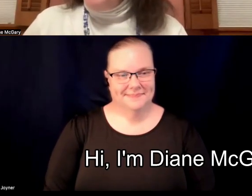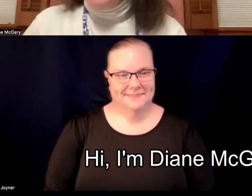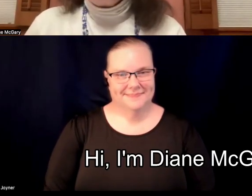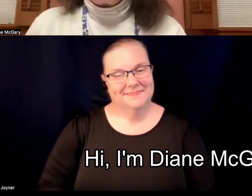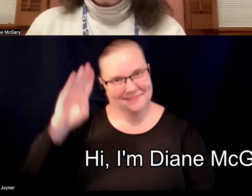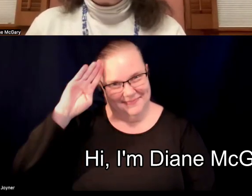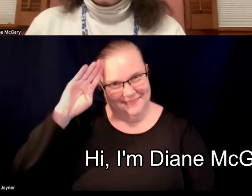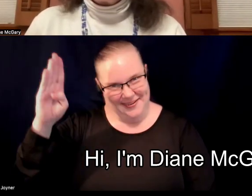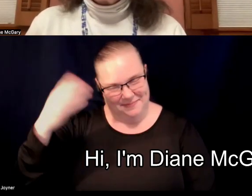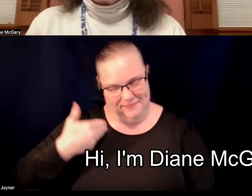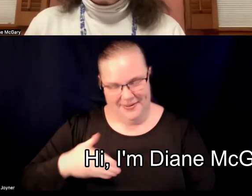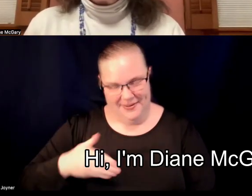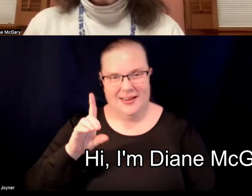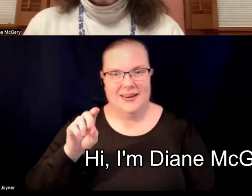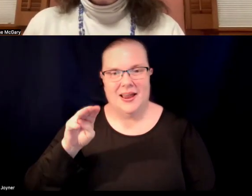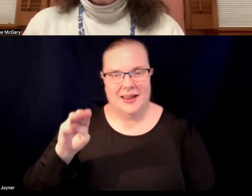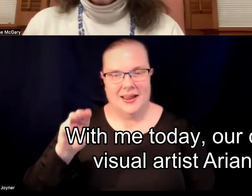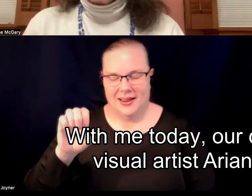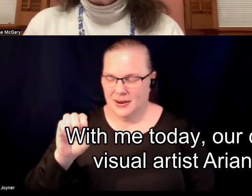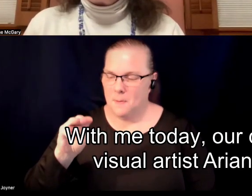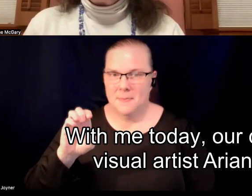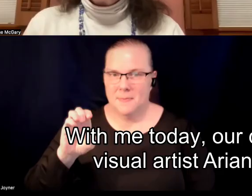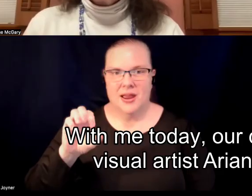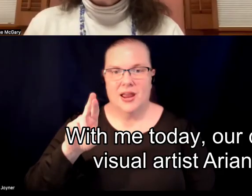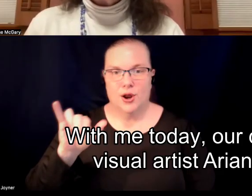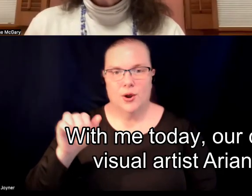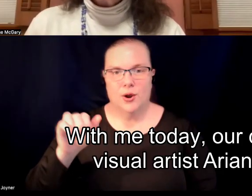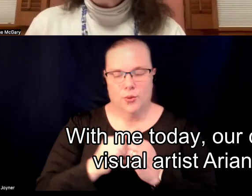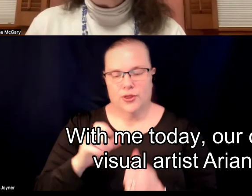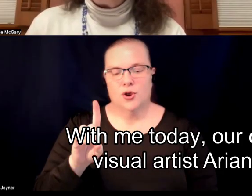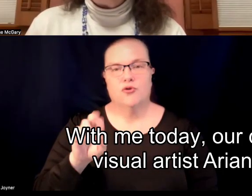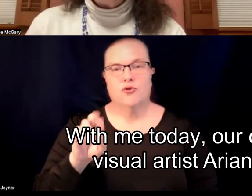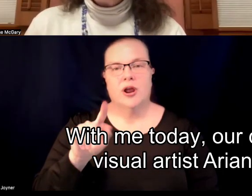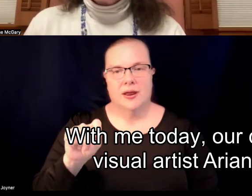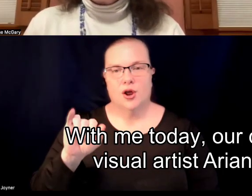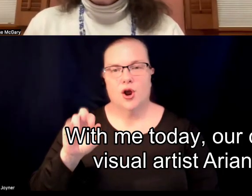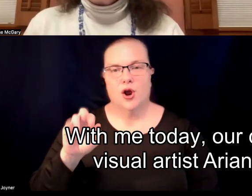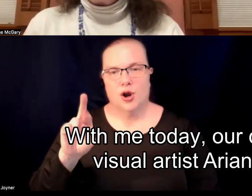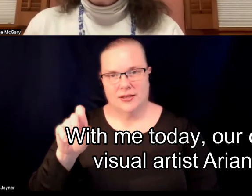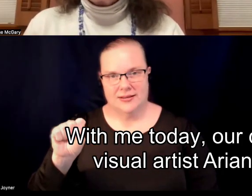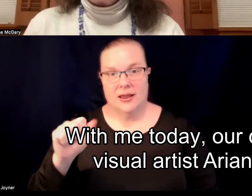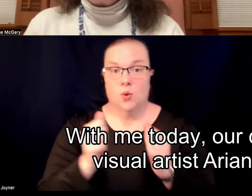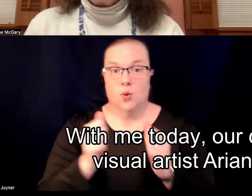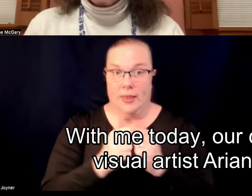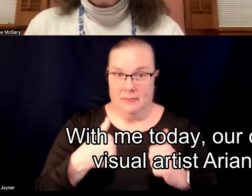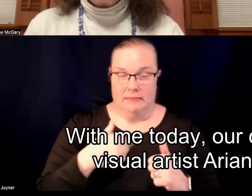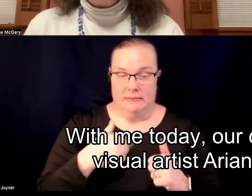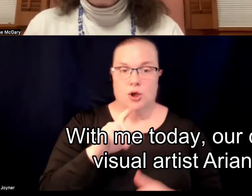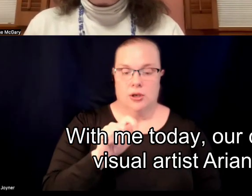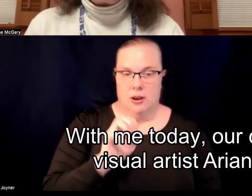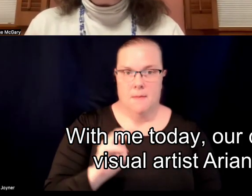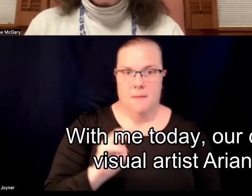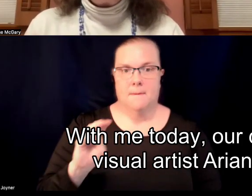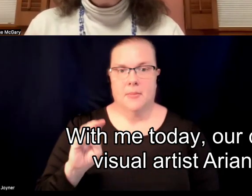Hi, I'm Diane McGarry with Dragett Arts. With me today are co-host Tom McGarry, visual artist Ariana